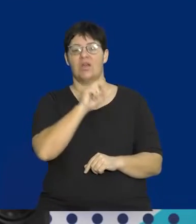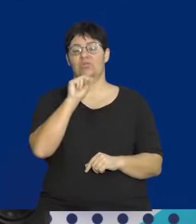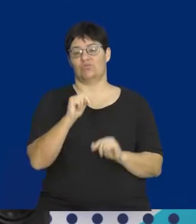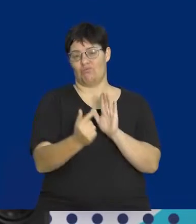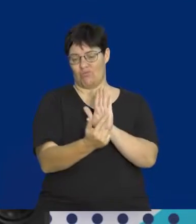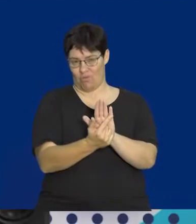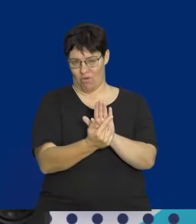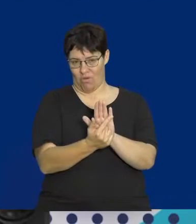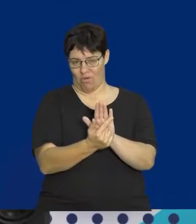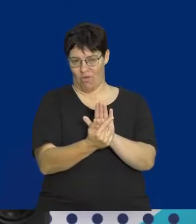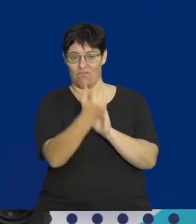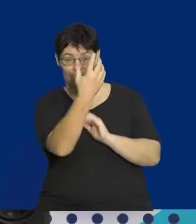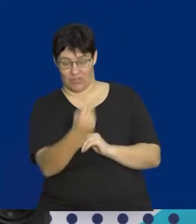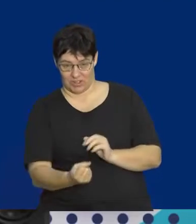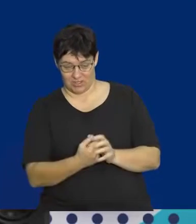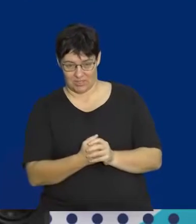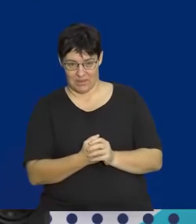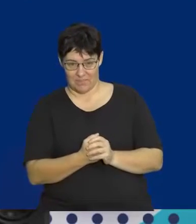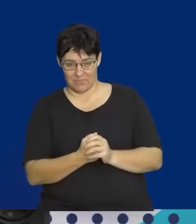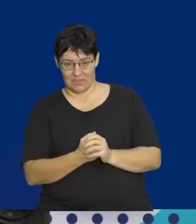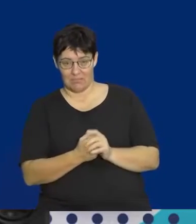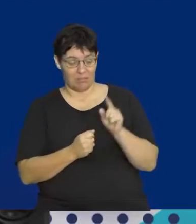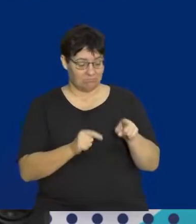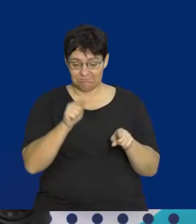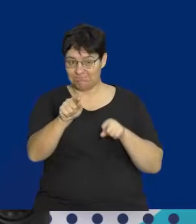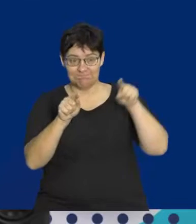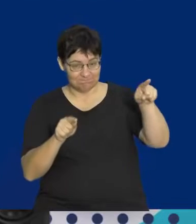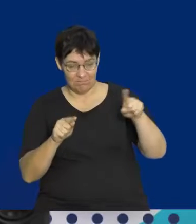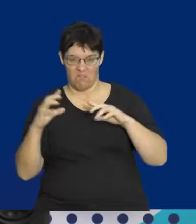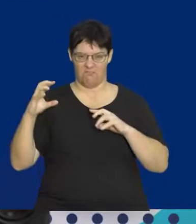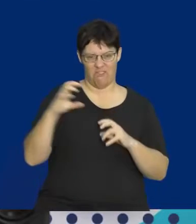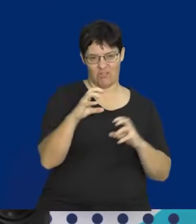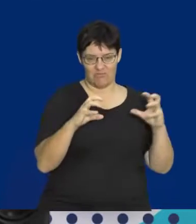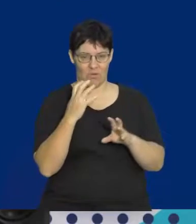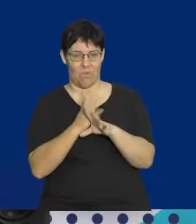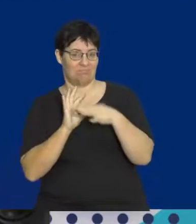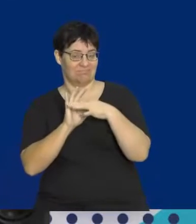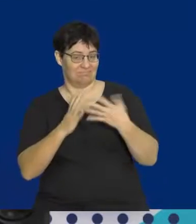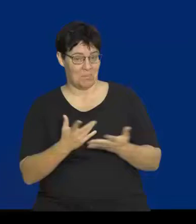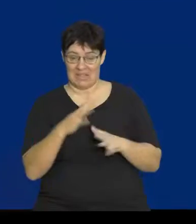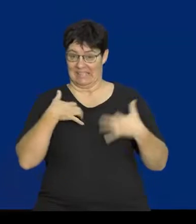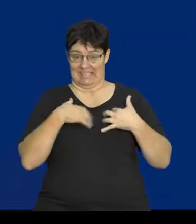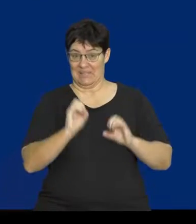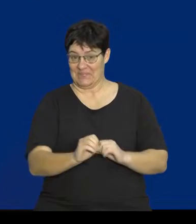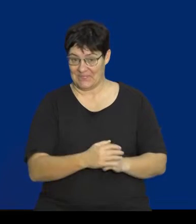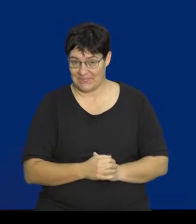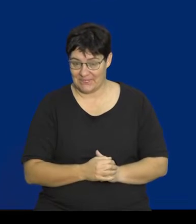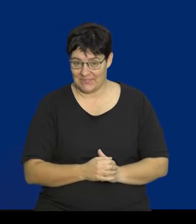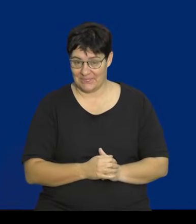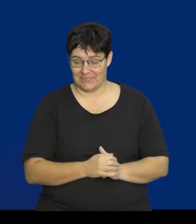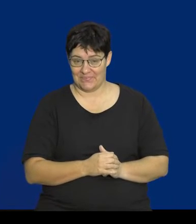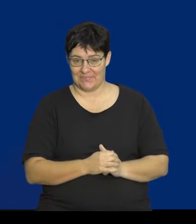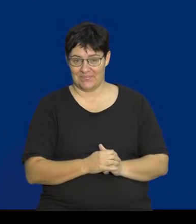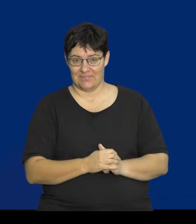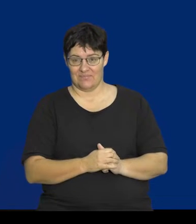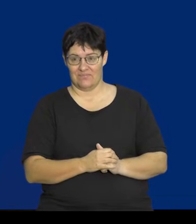That's all about how the forces between all these bodies interact. It's actually quite exciting.